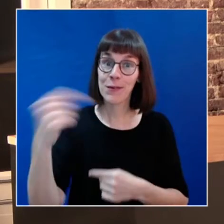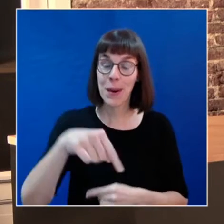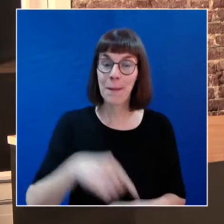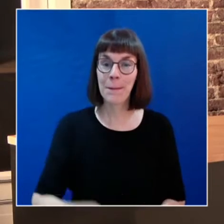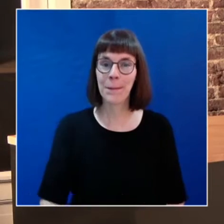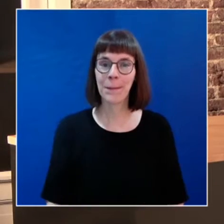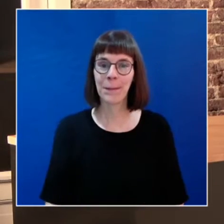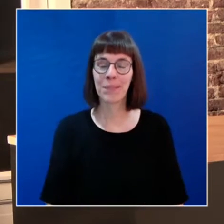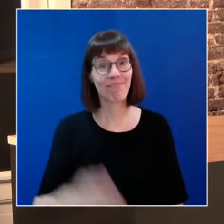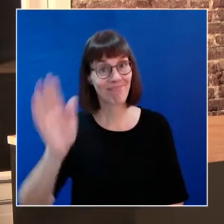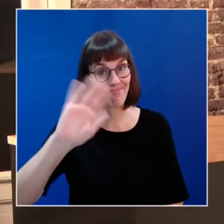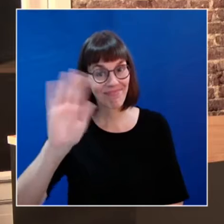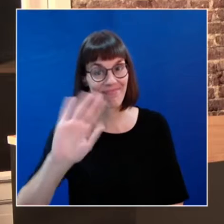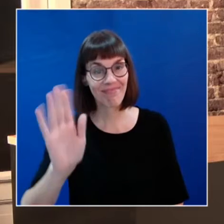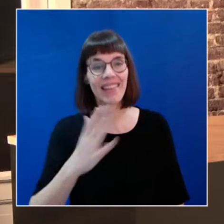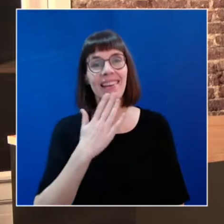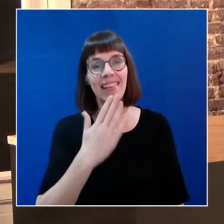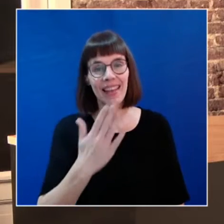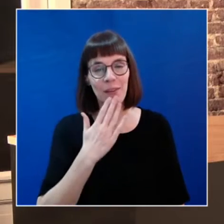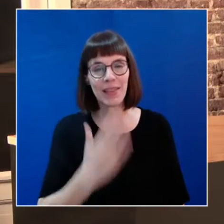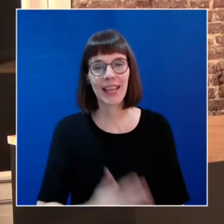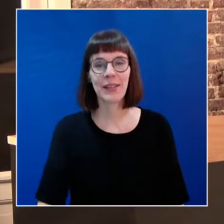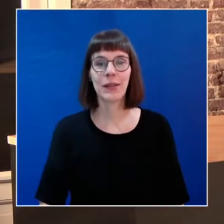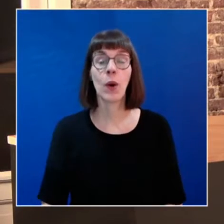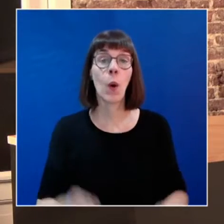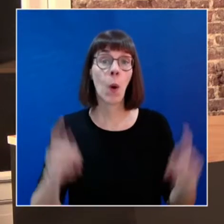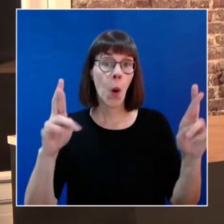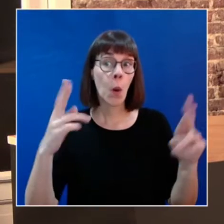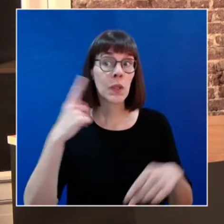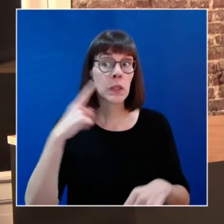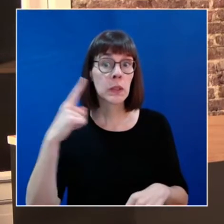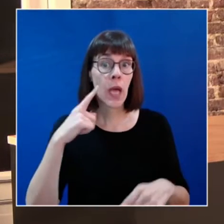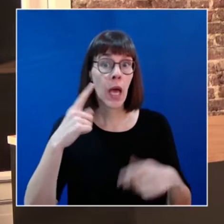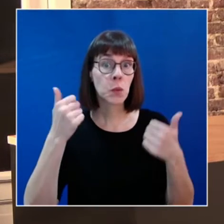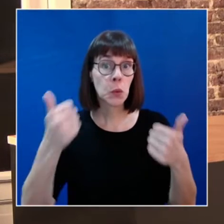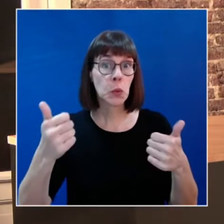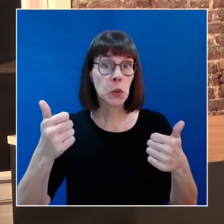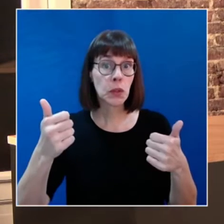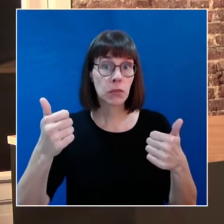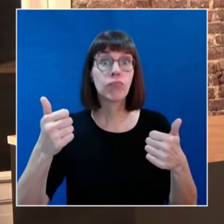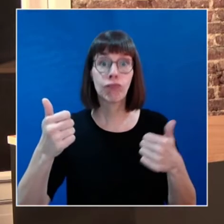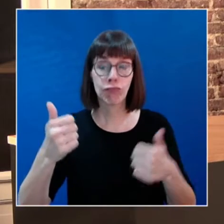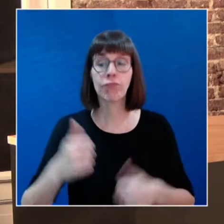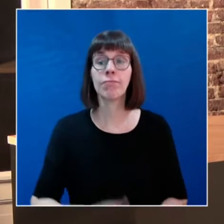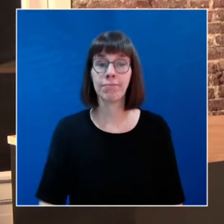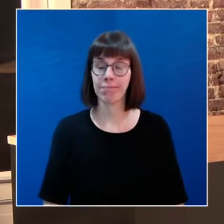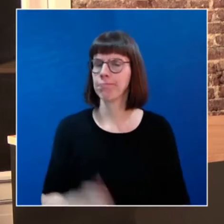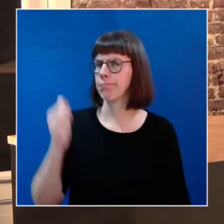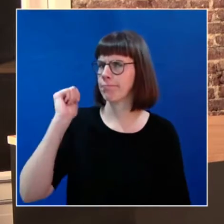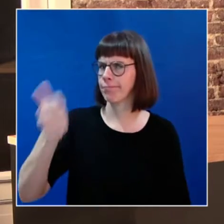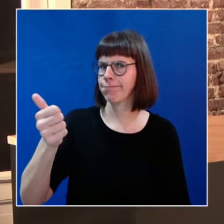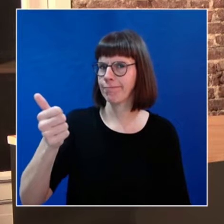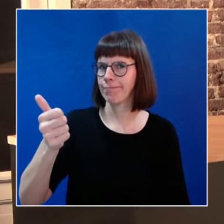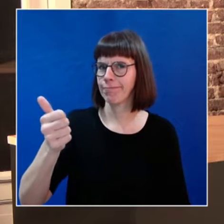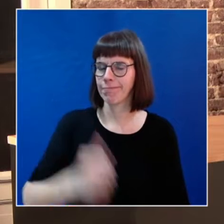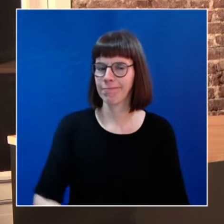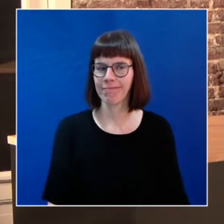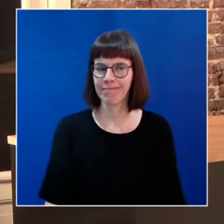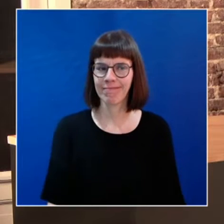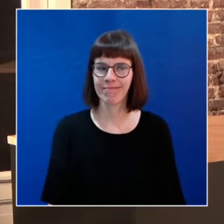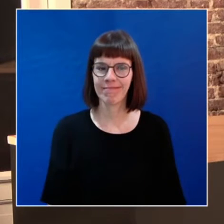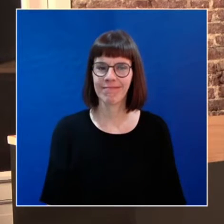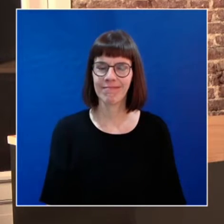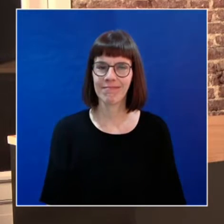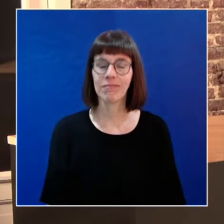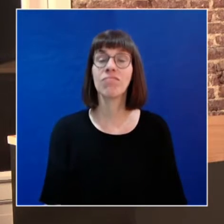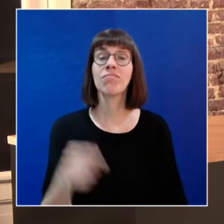Hi, thank you, Tracy, for the introduction. I hope you can hear me all right. Just give me a thumbs up if you can. Yeah, I can hear you well. And you're going to talk to us